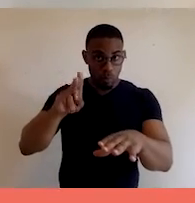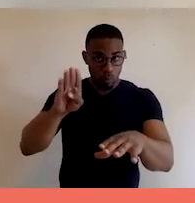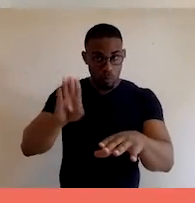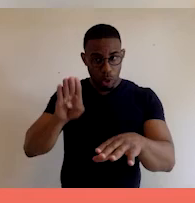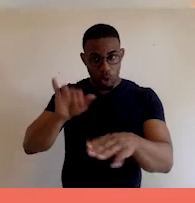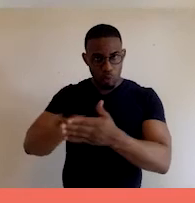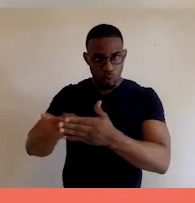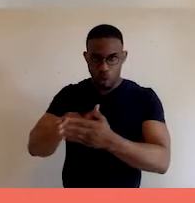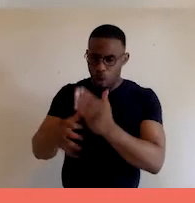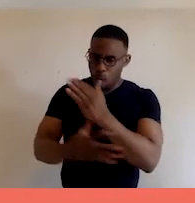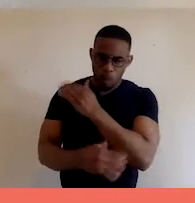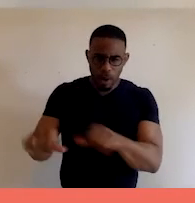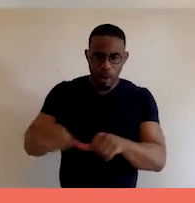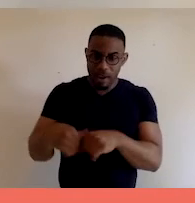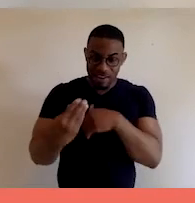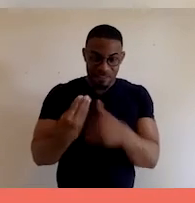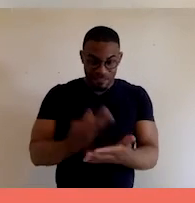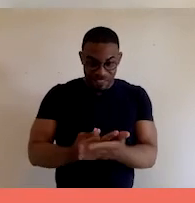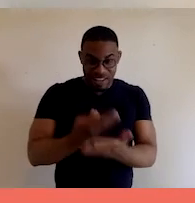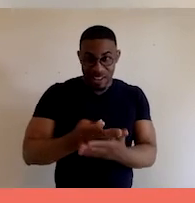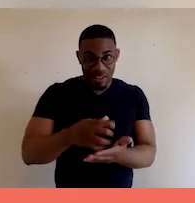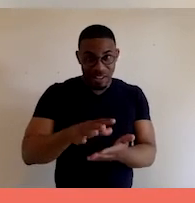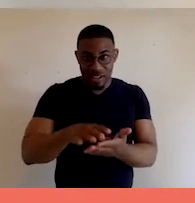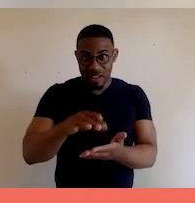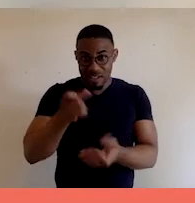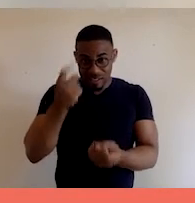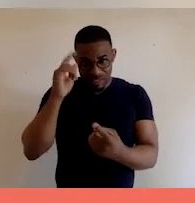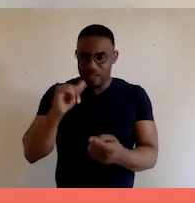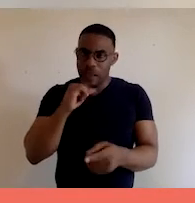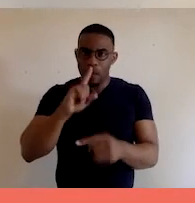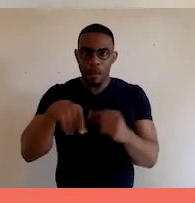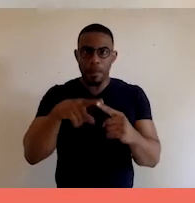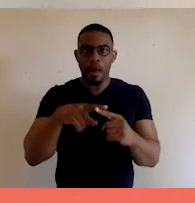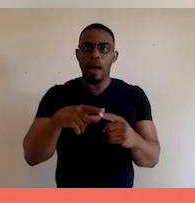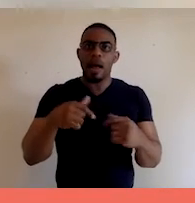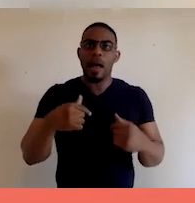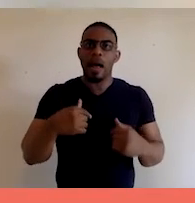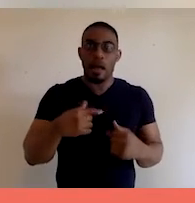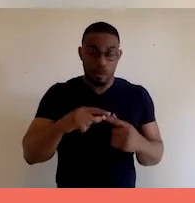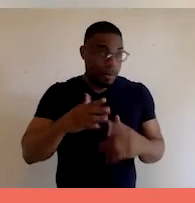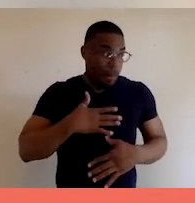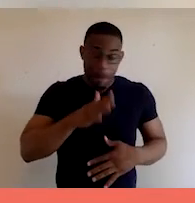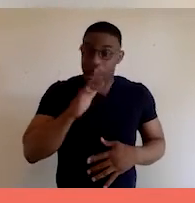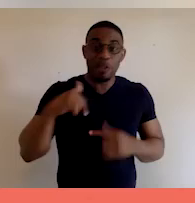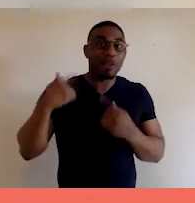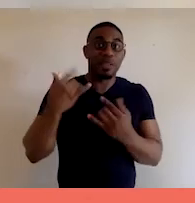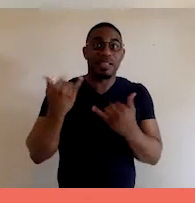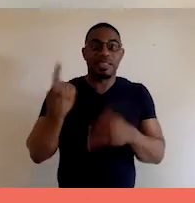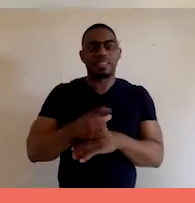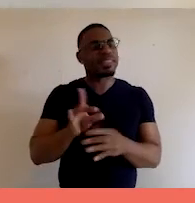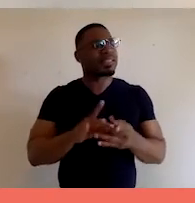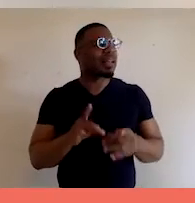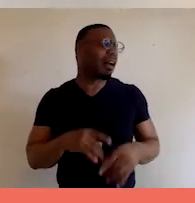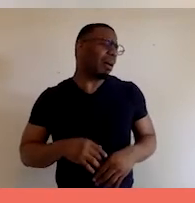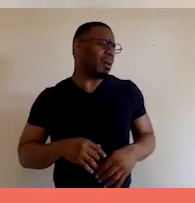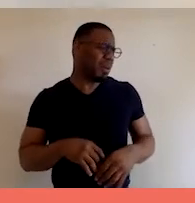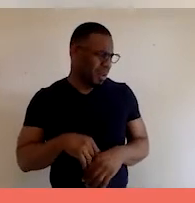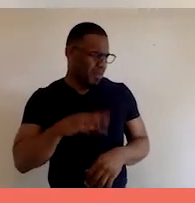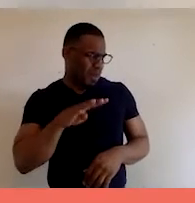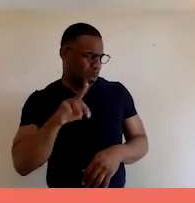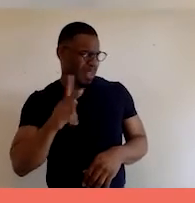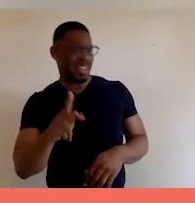grew up in a very poor area. Financial literacy was not spoken about. To my mother to this day, she says, oh,